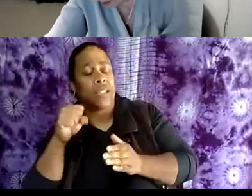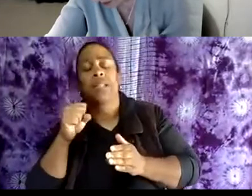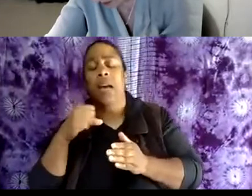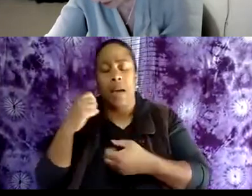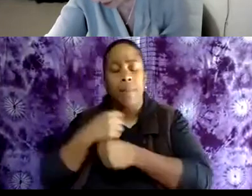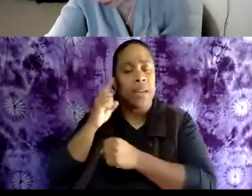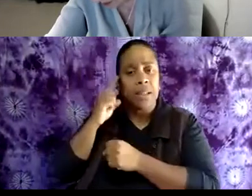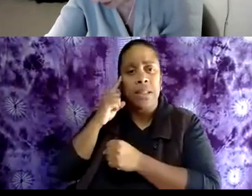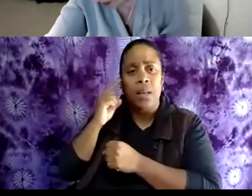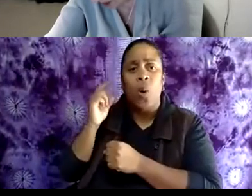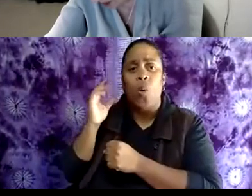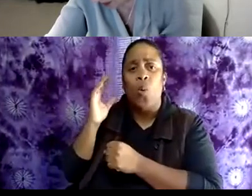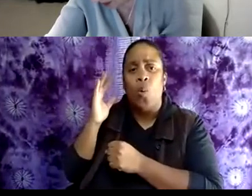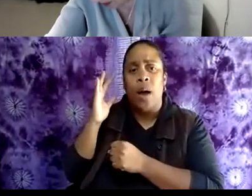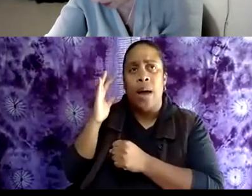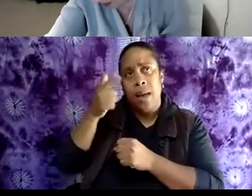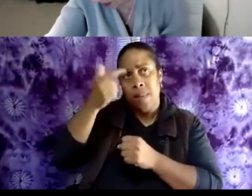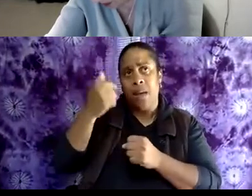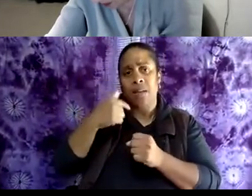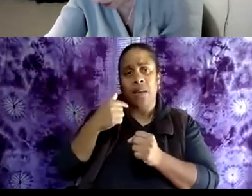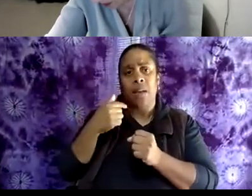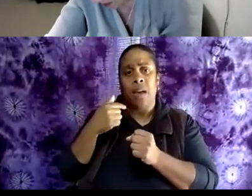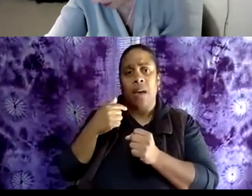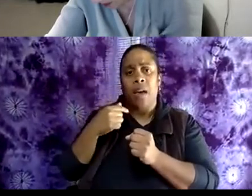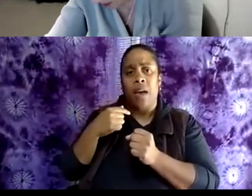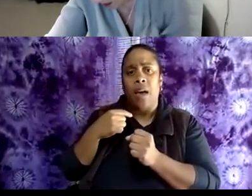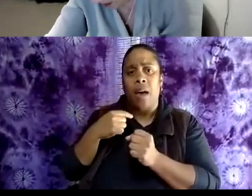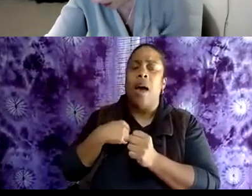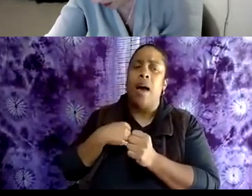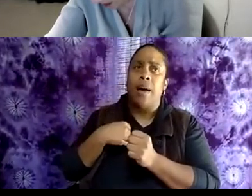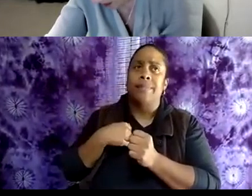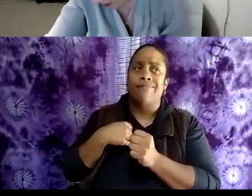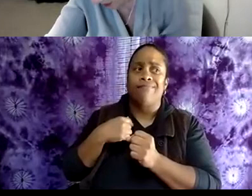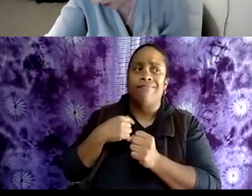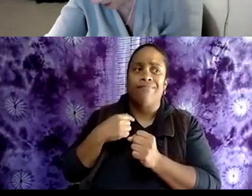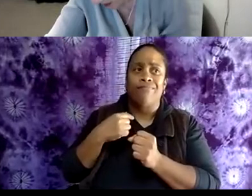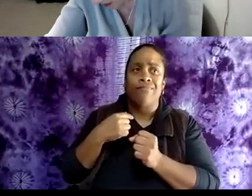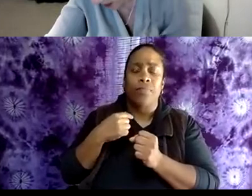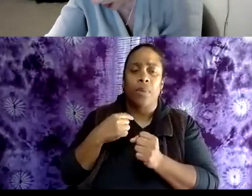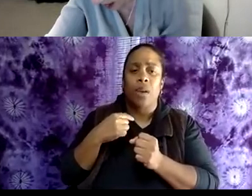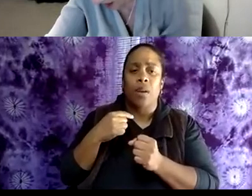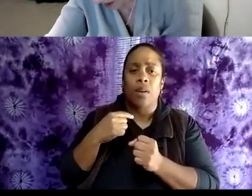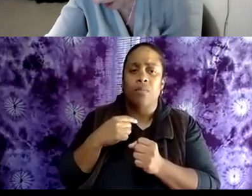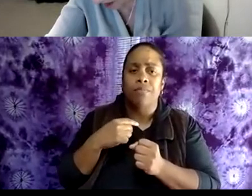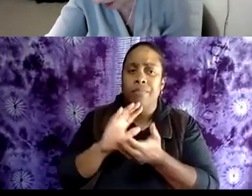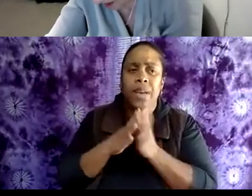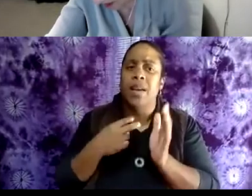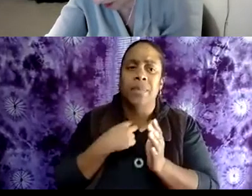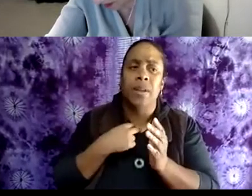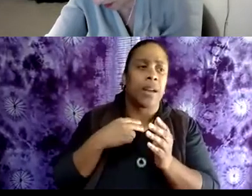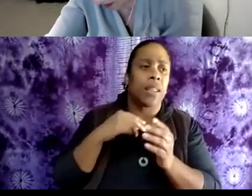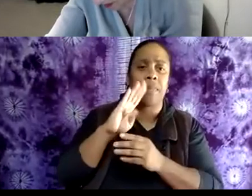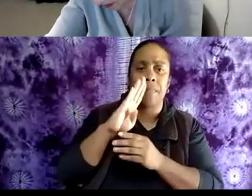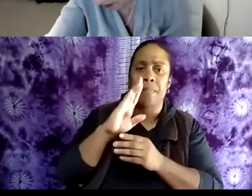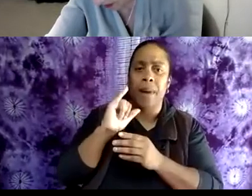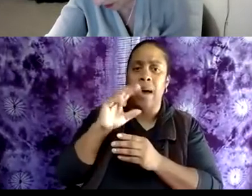because I fell victim to the binarization, where it's like it's either this or it's that, and of course that's not necessarily true.